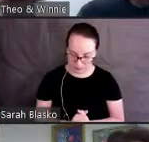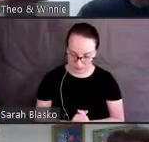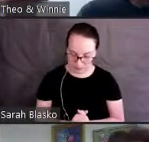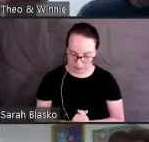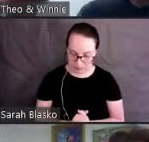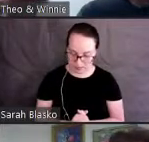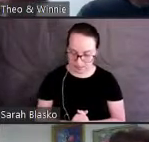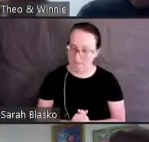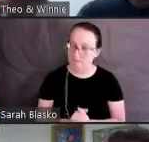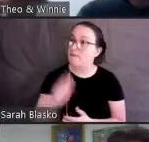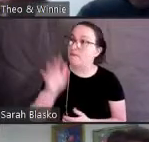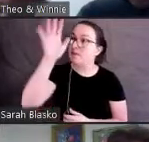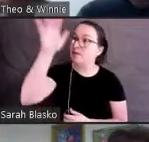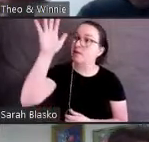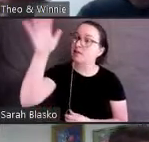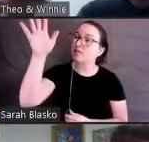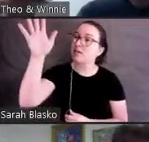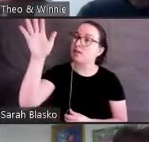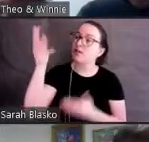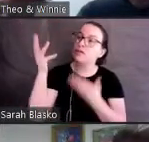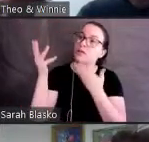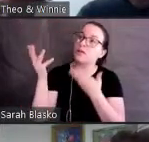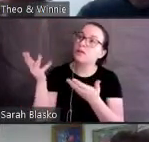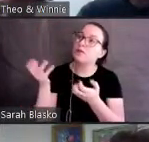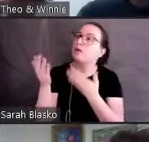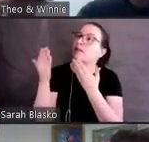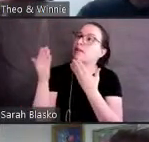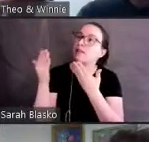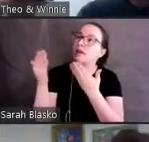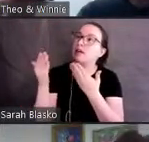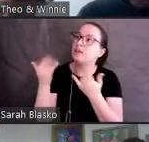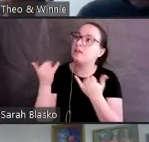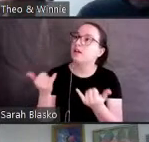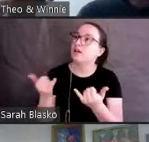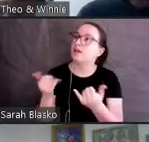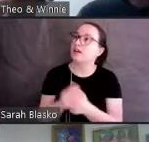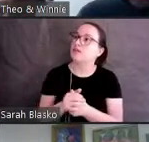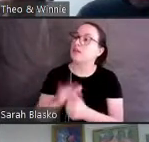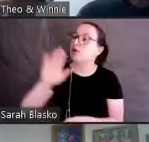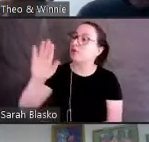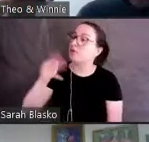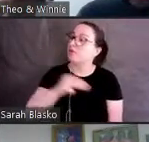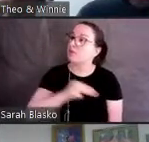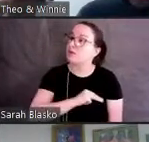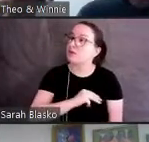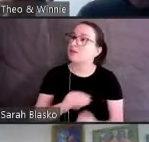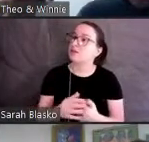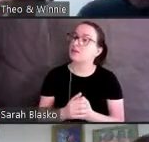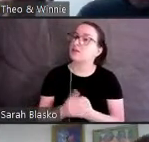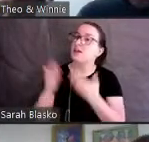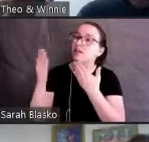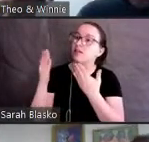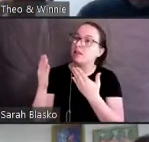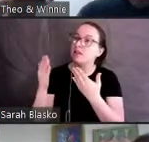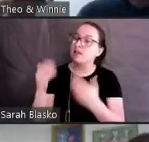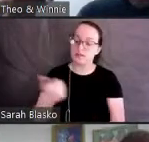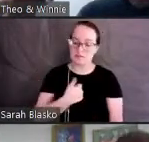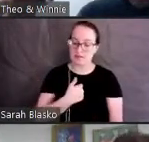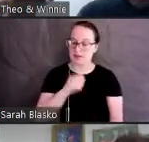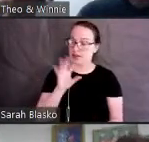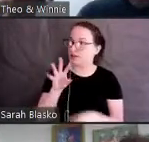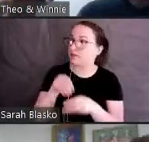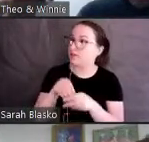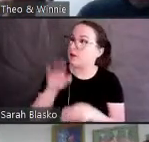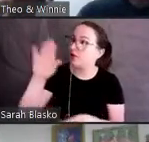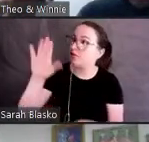Father in heaven, I just want to thank you for this time. Thank you for your mission. I thank you for being a part of your church. You know, it's